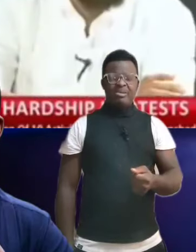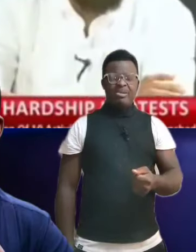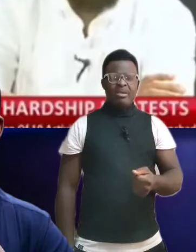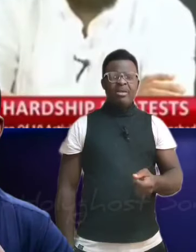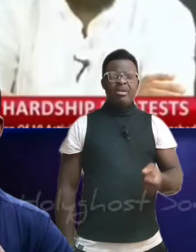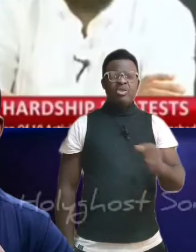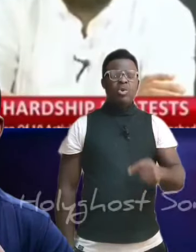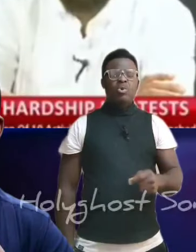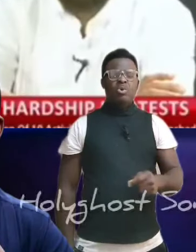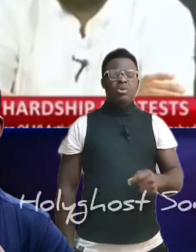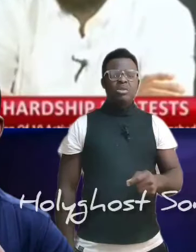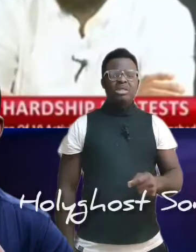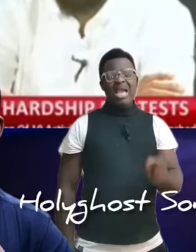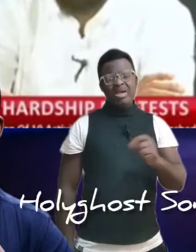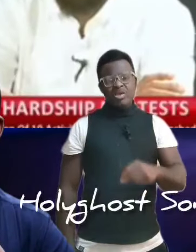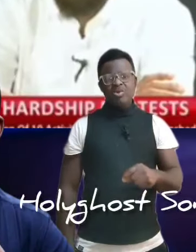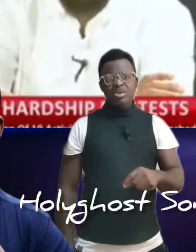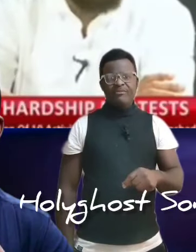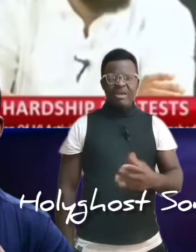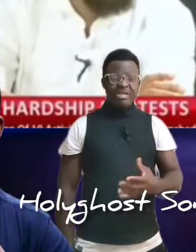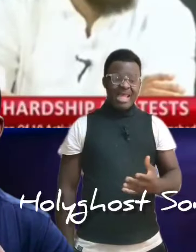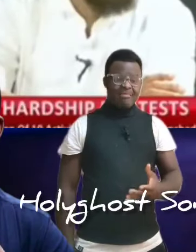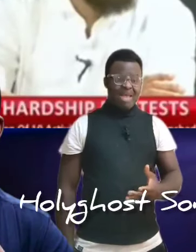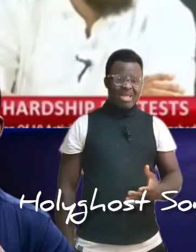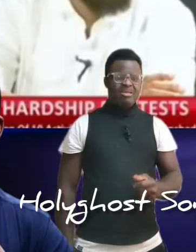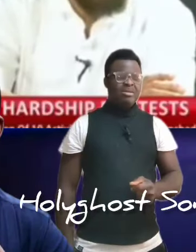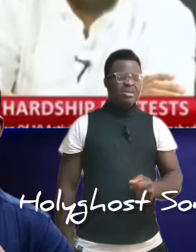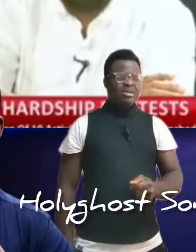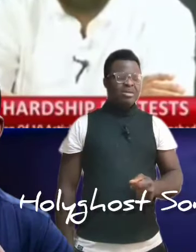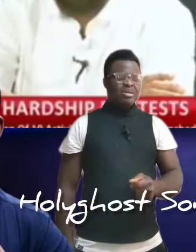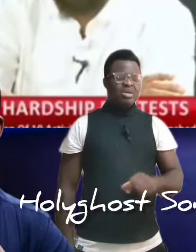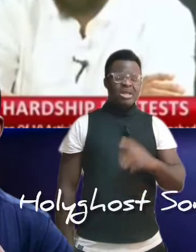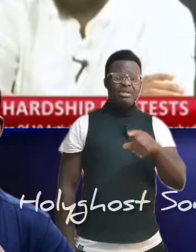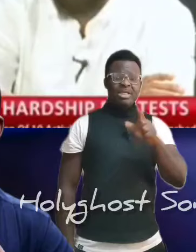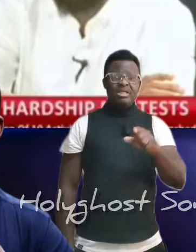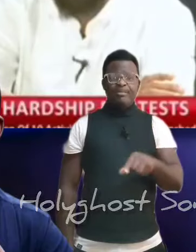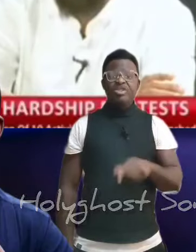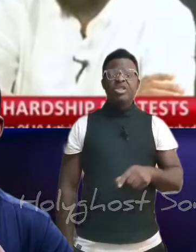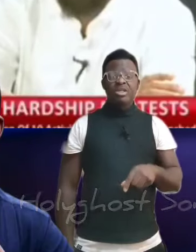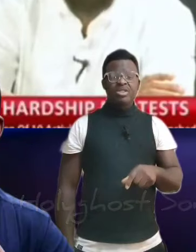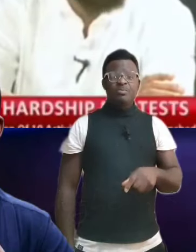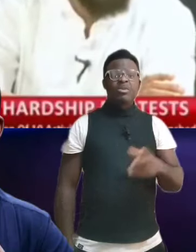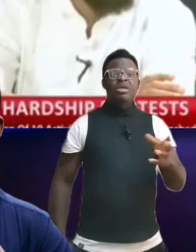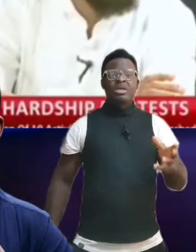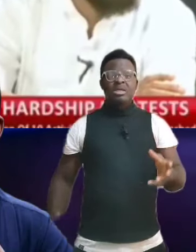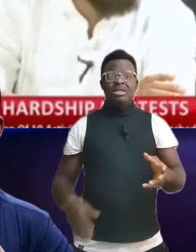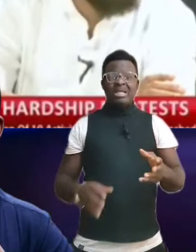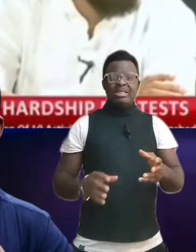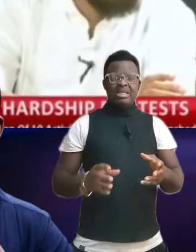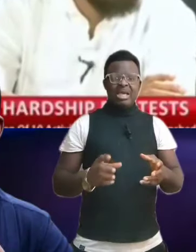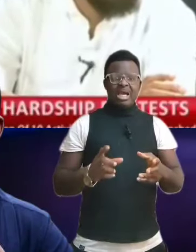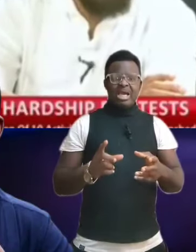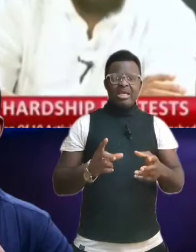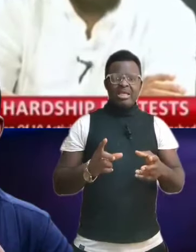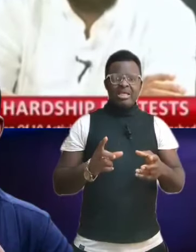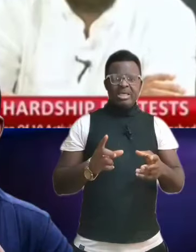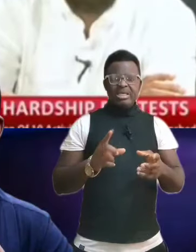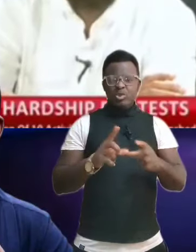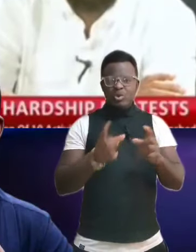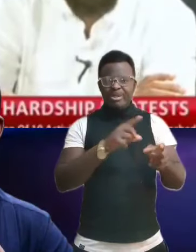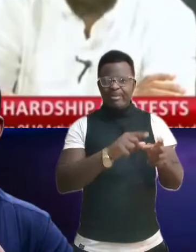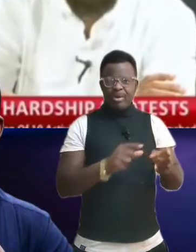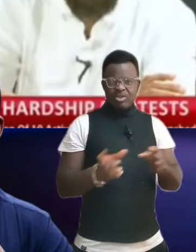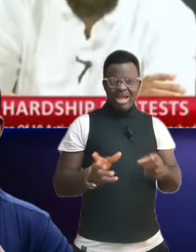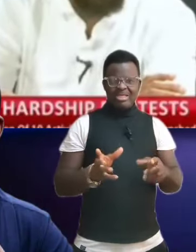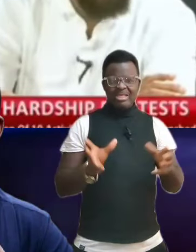I would be delighted if I'm charged for treasonable felony. I would be delighted for protesting. After all, terrorists are enjoying this government, and none of